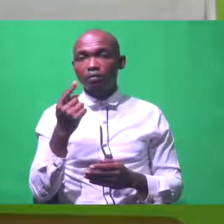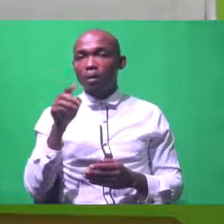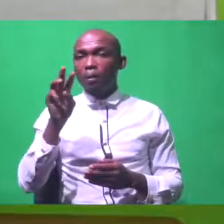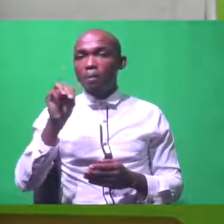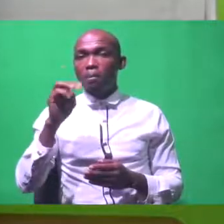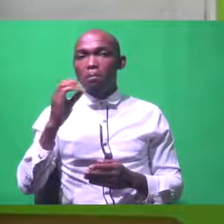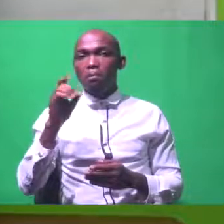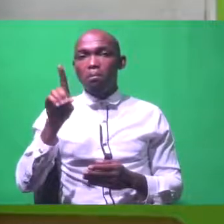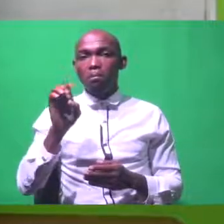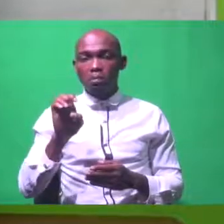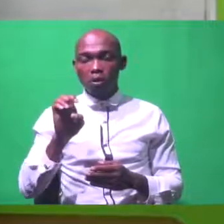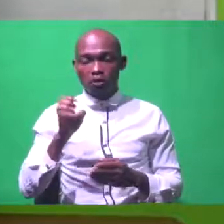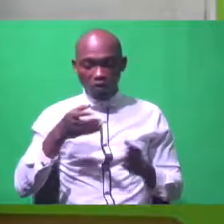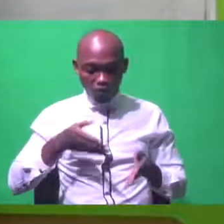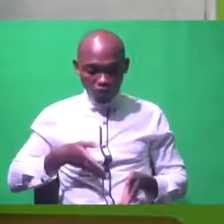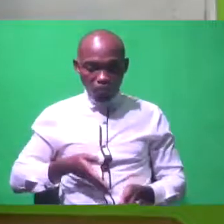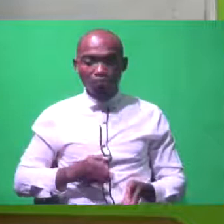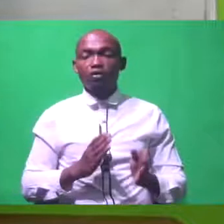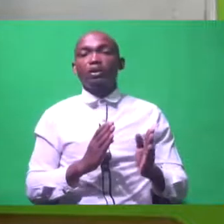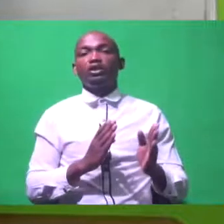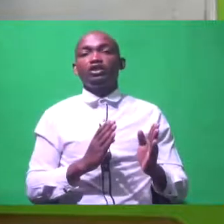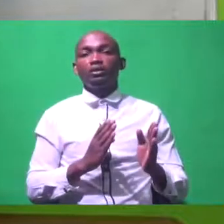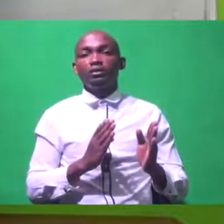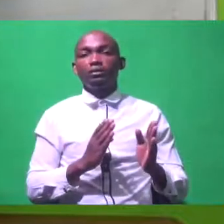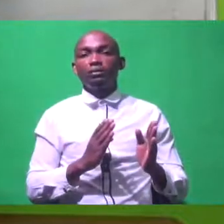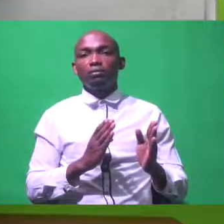mode of production,